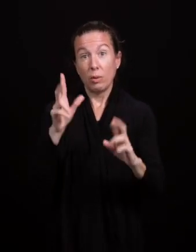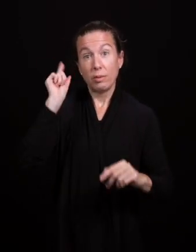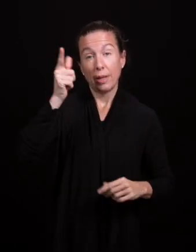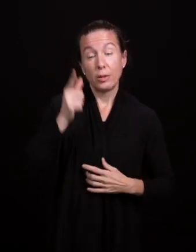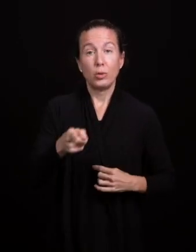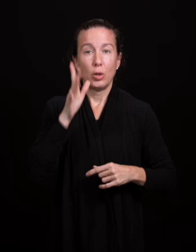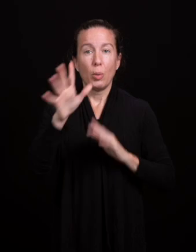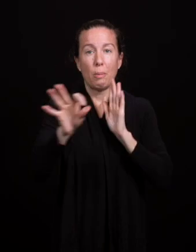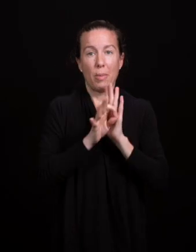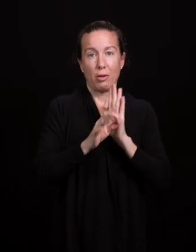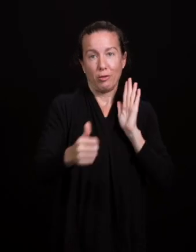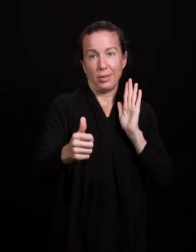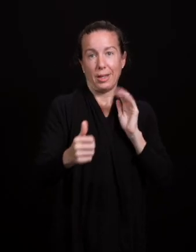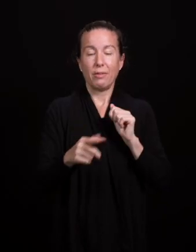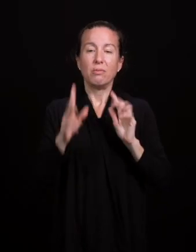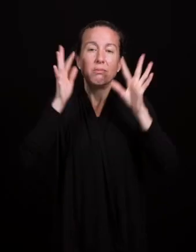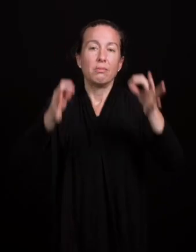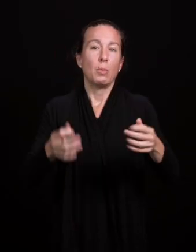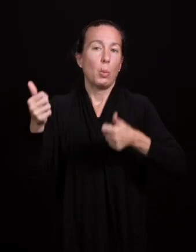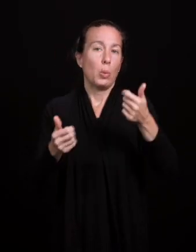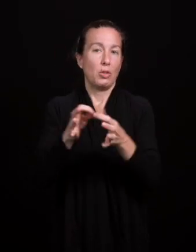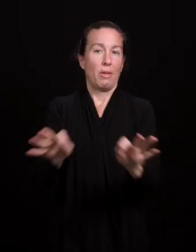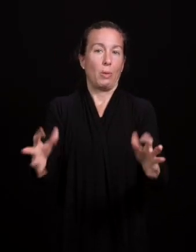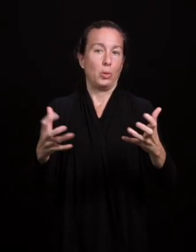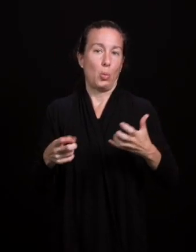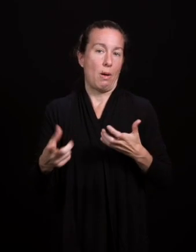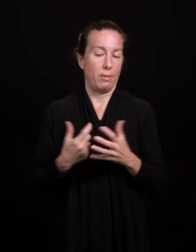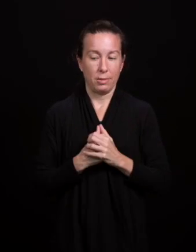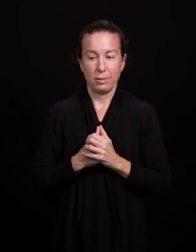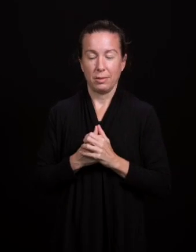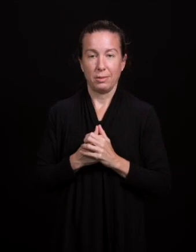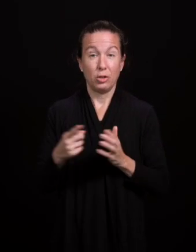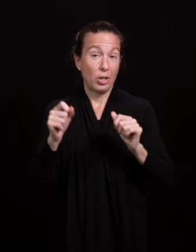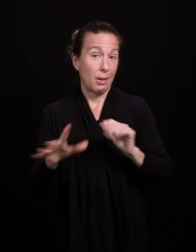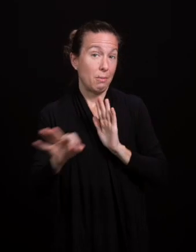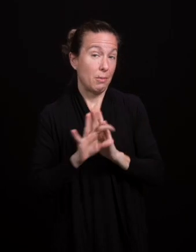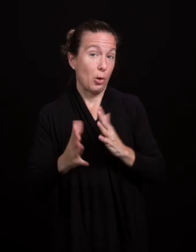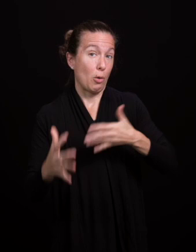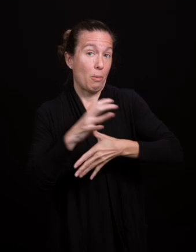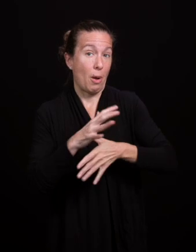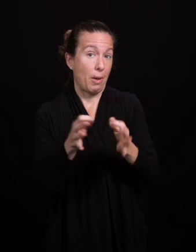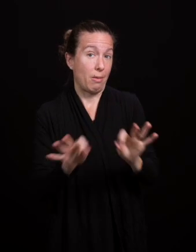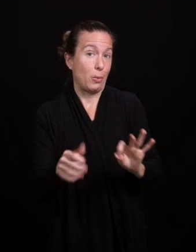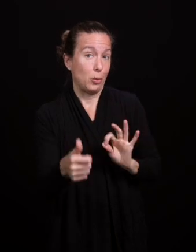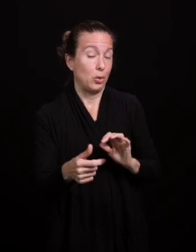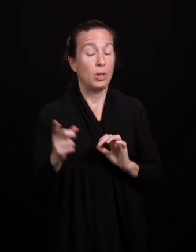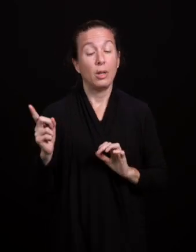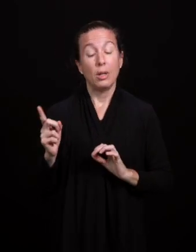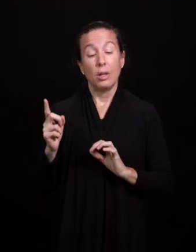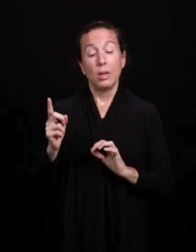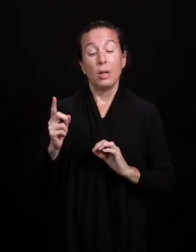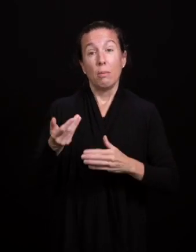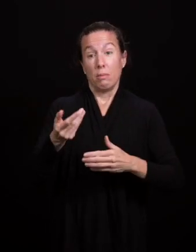what language she wants to use as her primary language. When we had Emma, and we knew